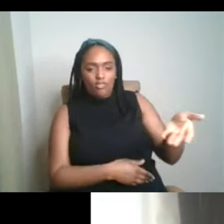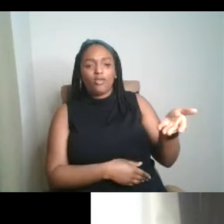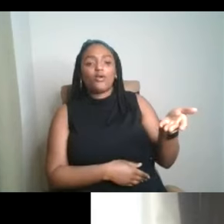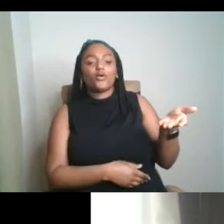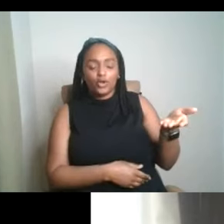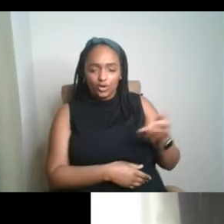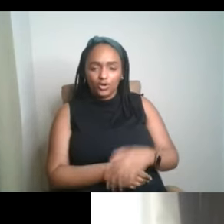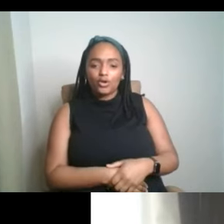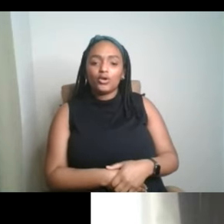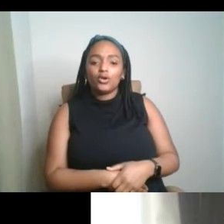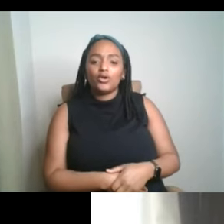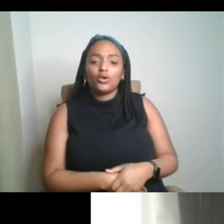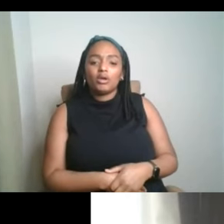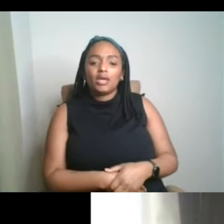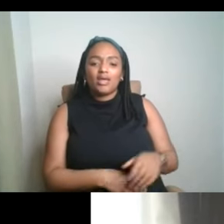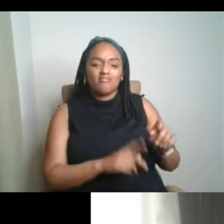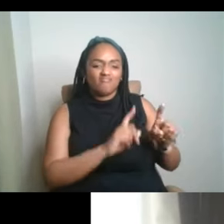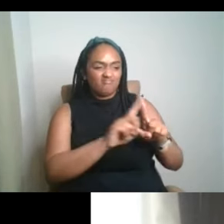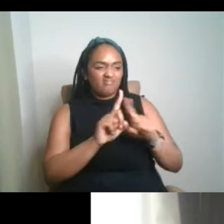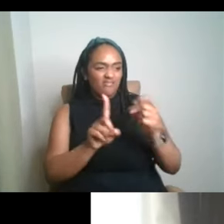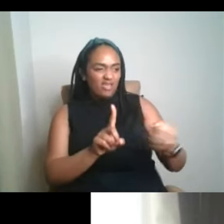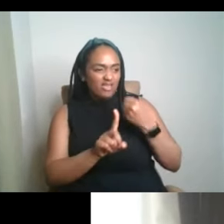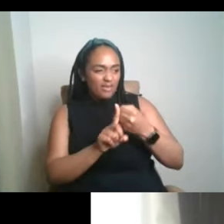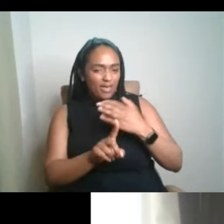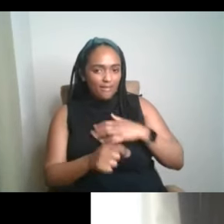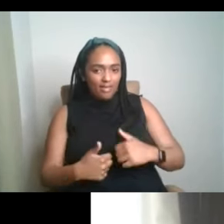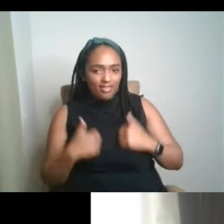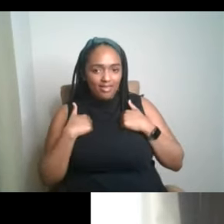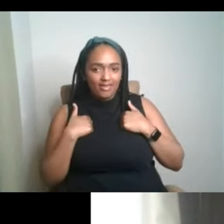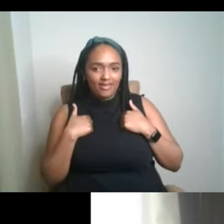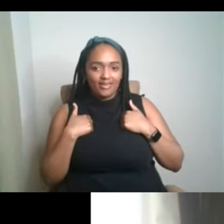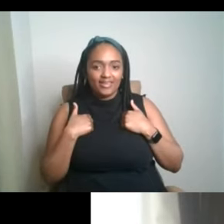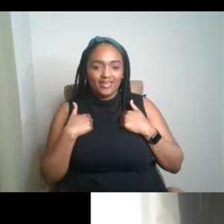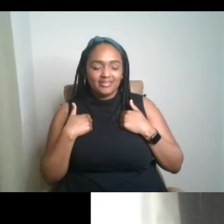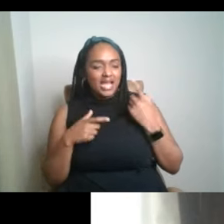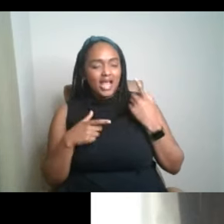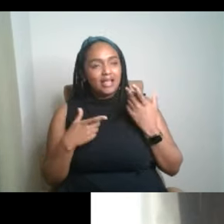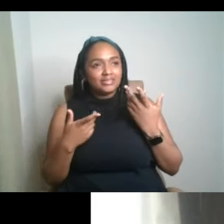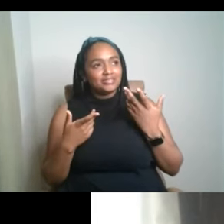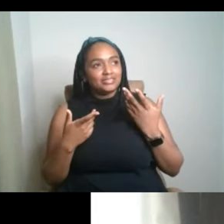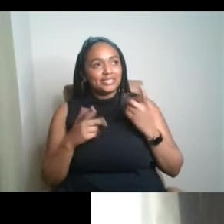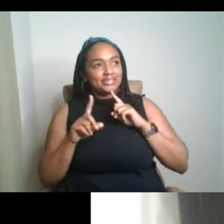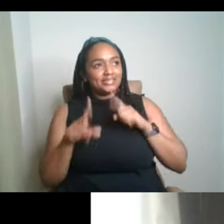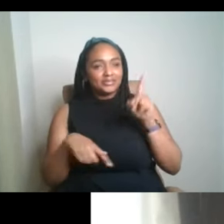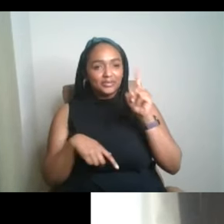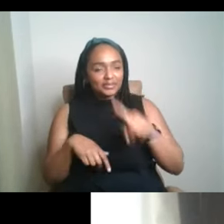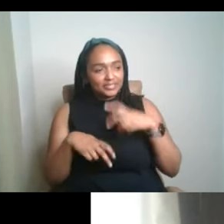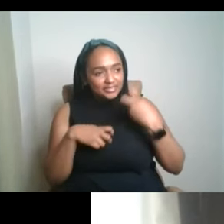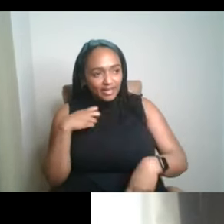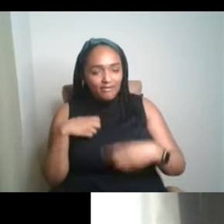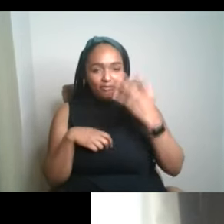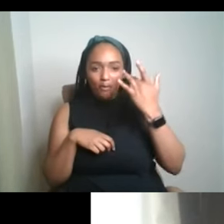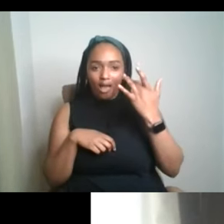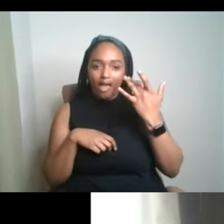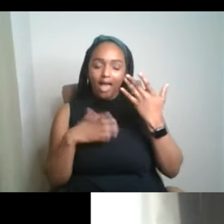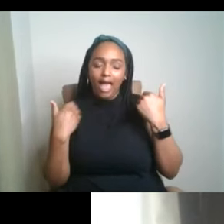a different impact on me. I'm not like fully sure how to answer the question because I feel like I won't be able to accurately like do justice